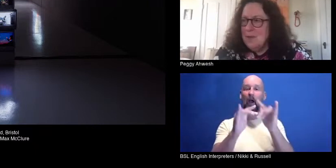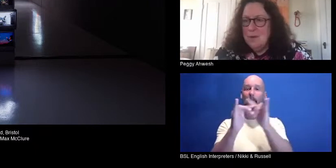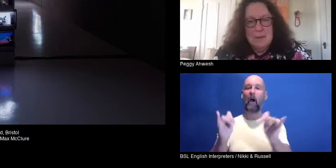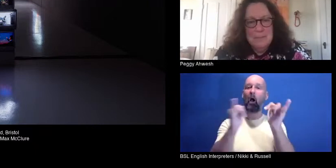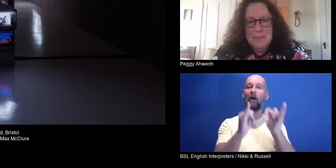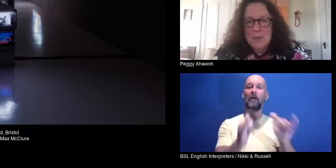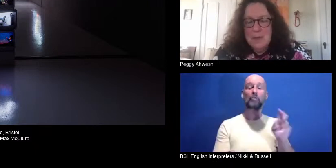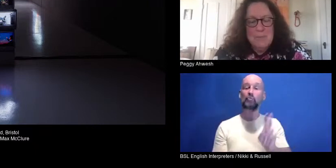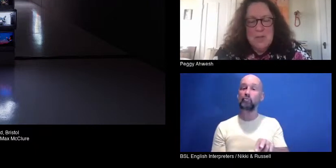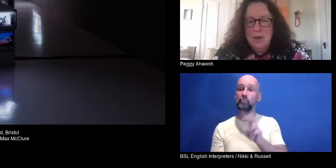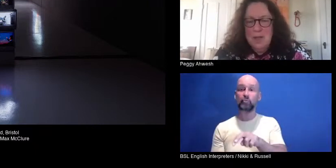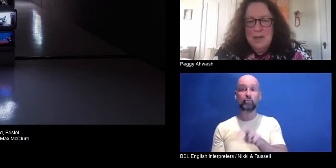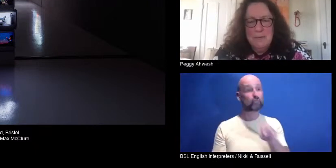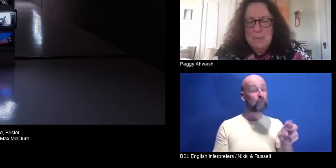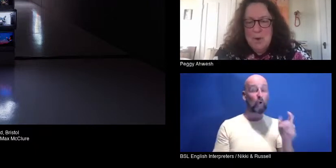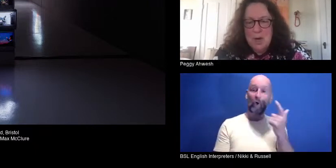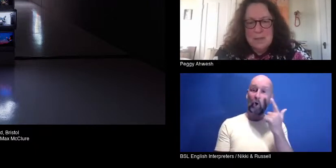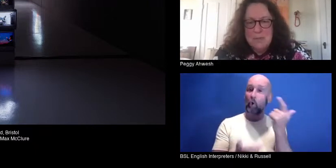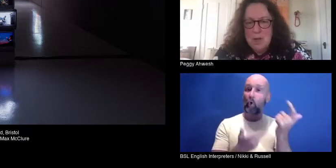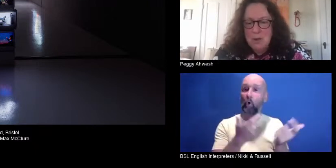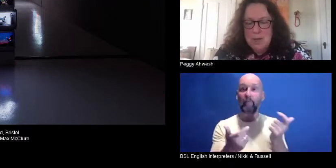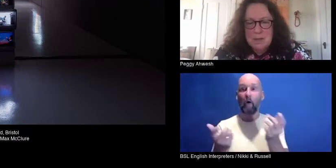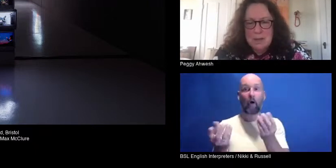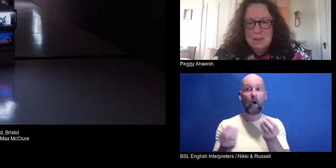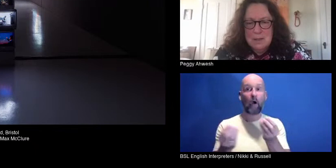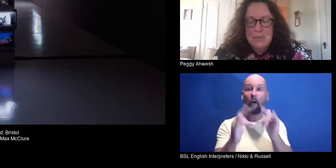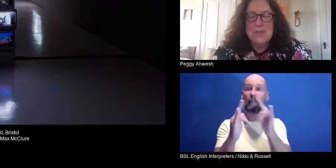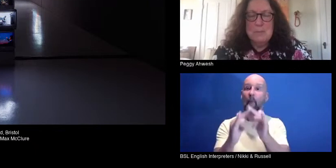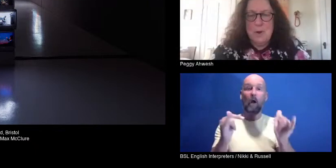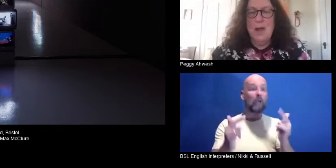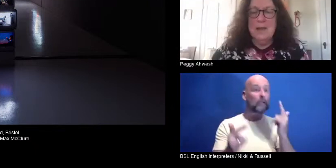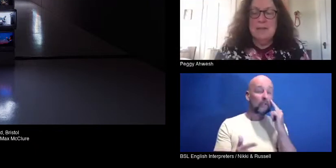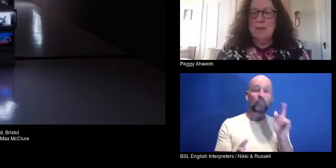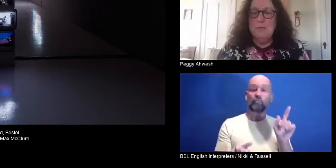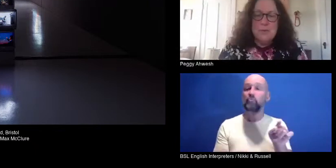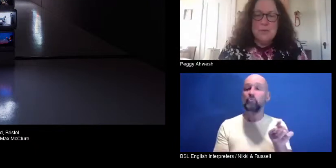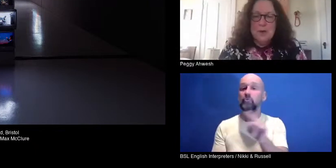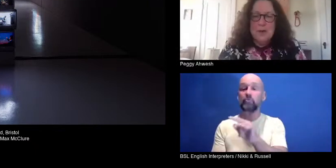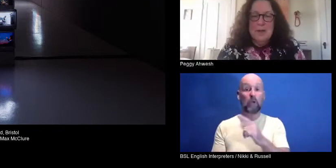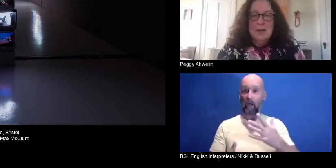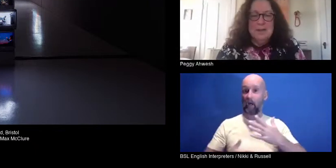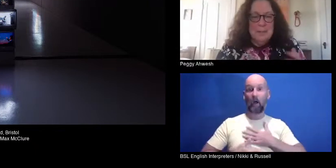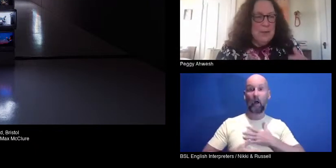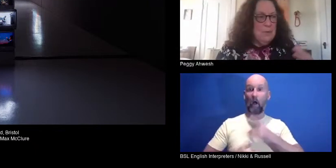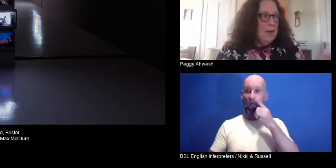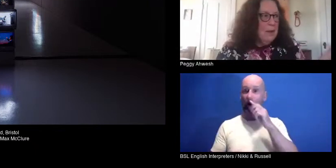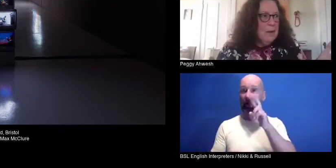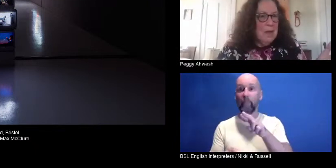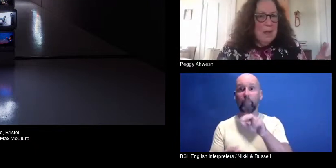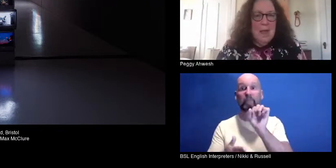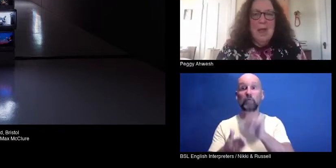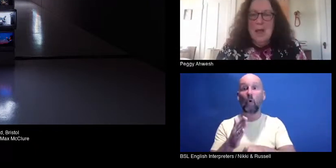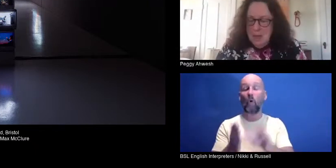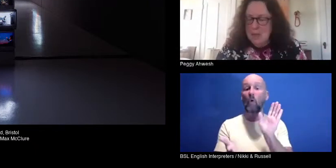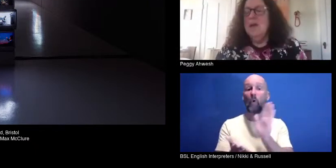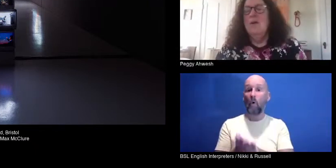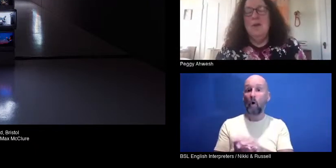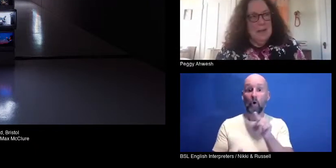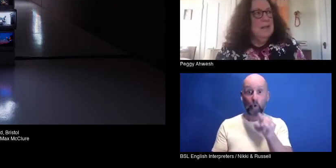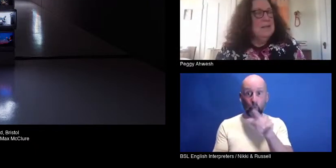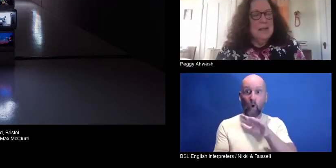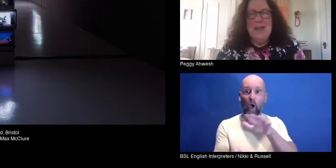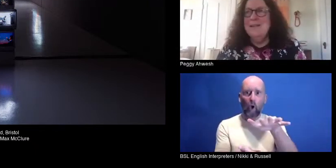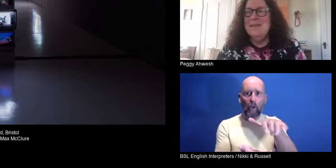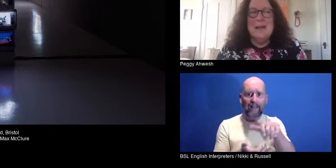wondrous objects or something. I'm totally into flea markets. I'm totally into the surprise of the thrift store. Something. Yeah, you're a collector, right?